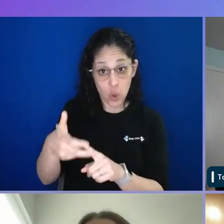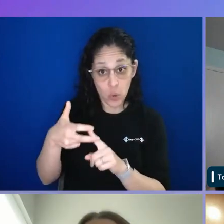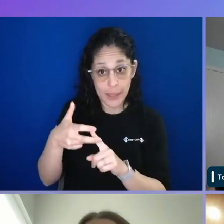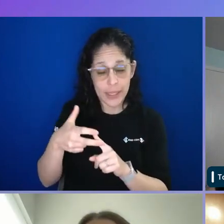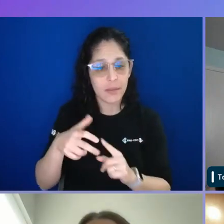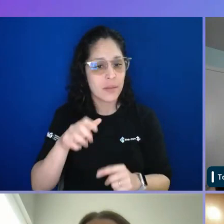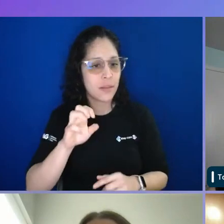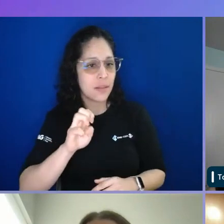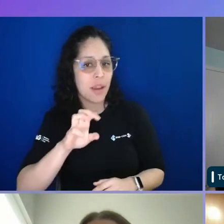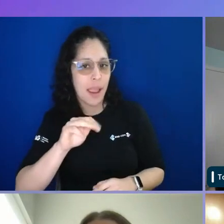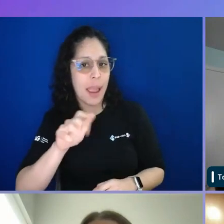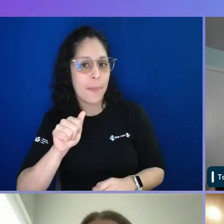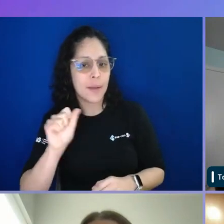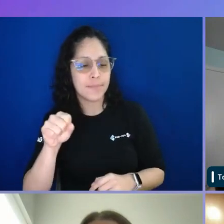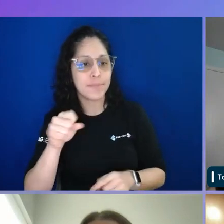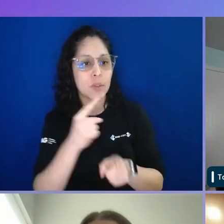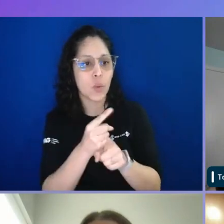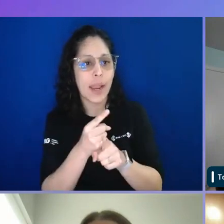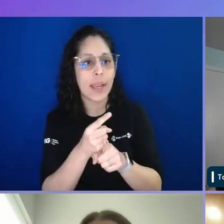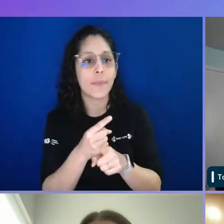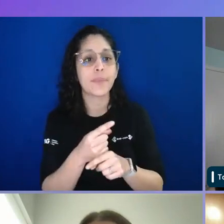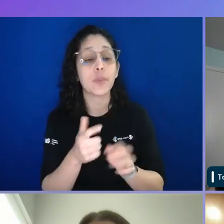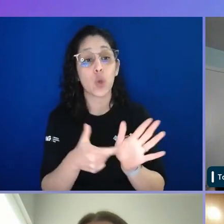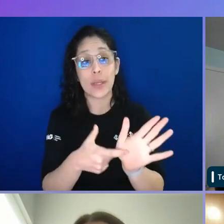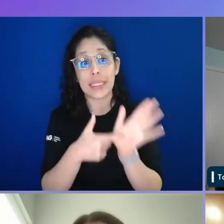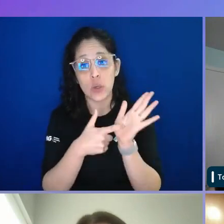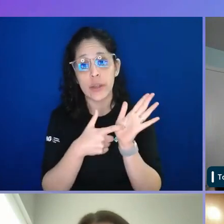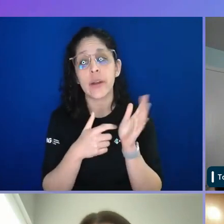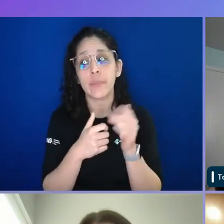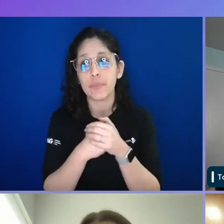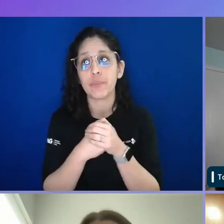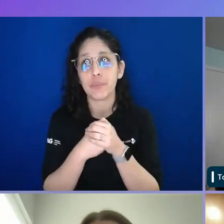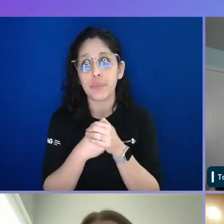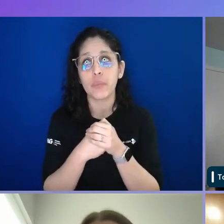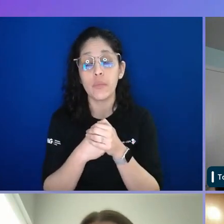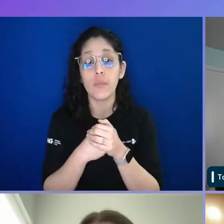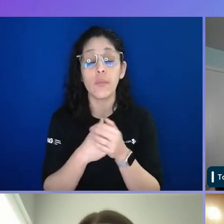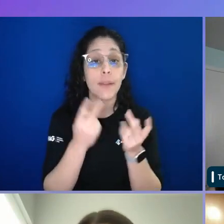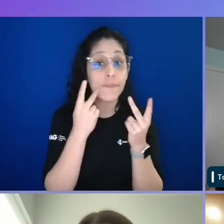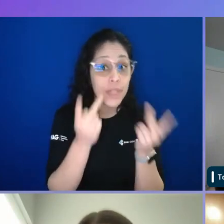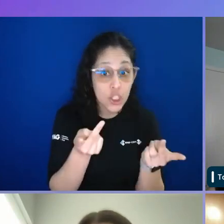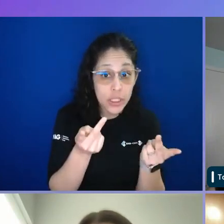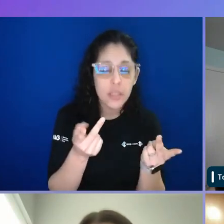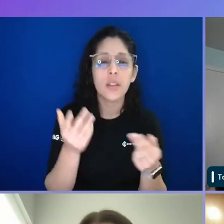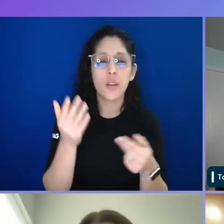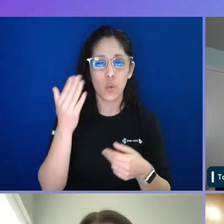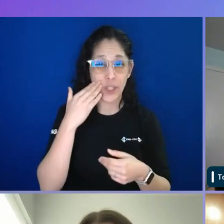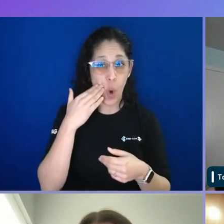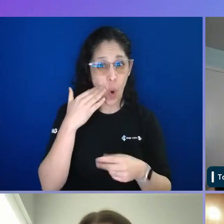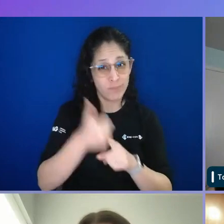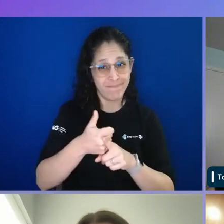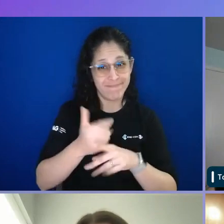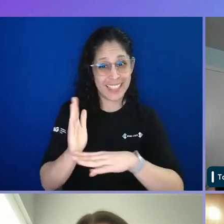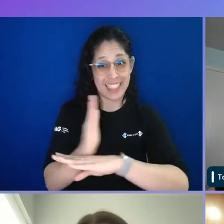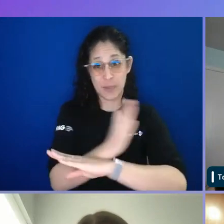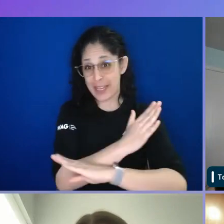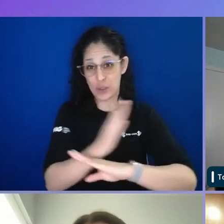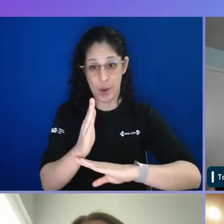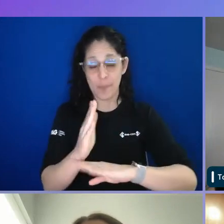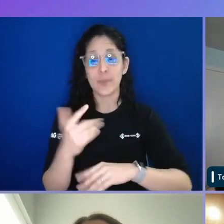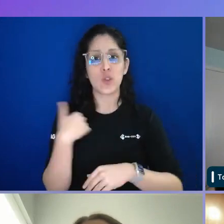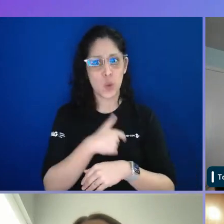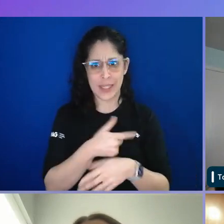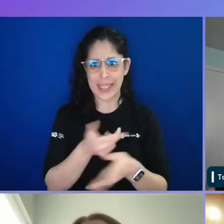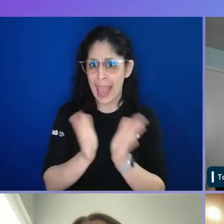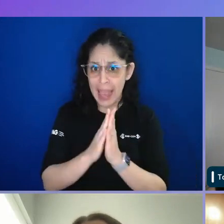Yeah, so in terms of criteria, so vision, we know it's a spectrum, so we captured people's